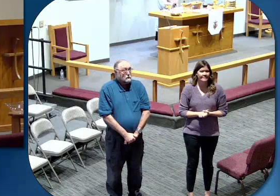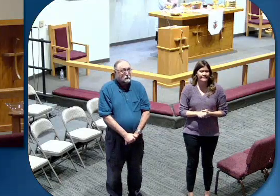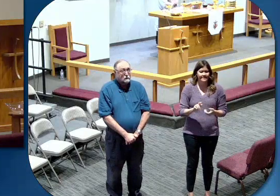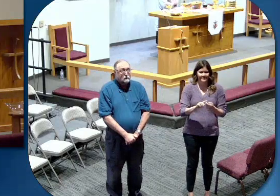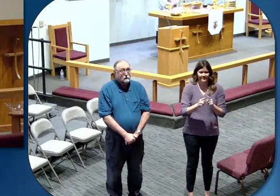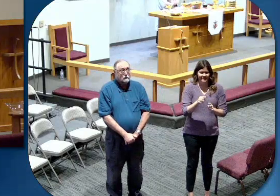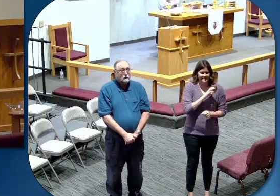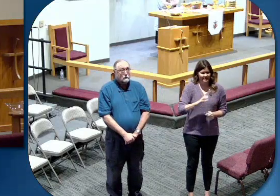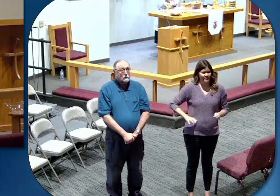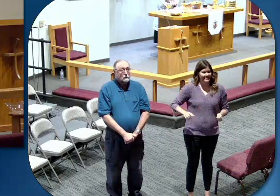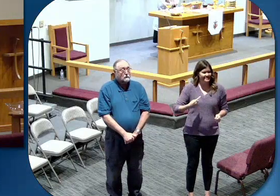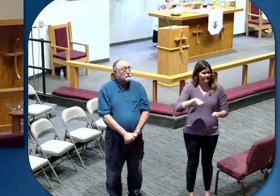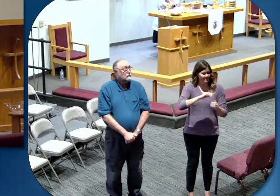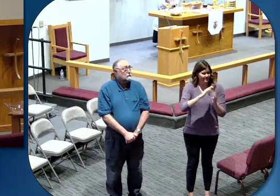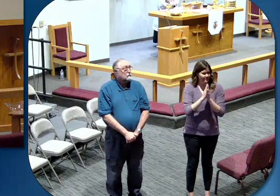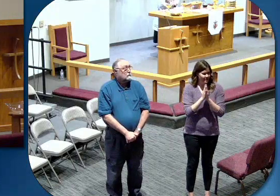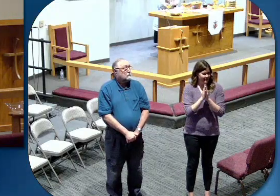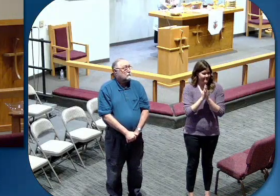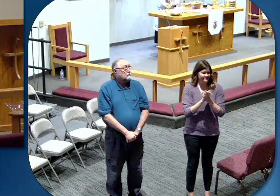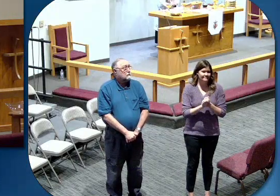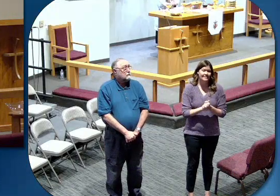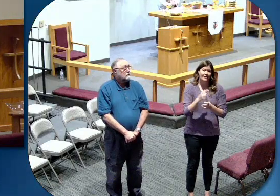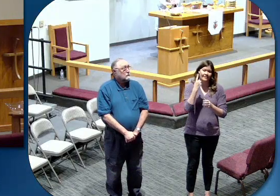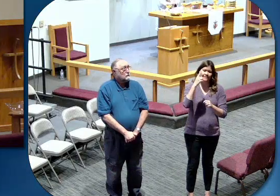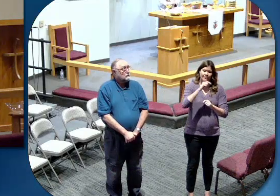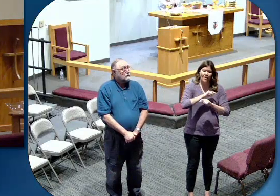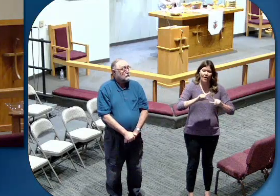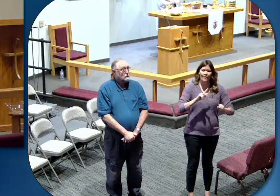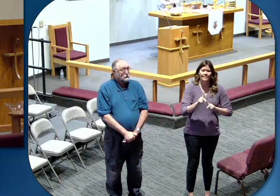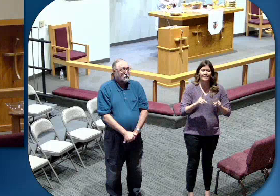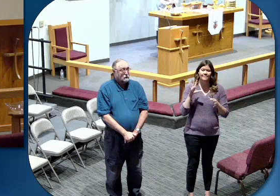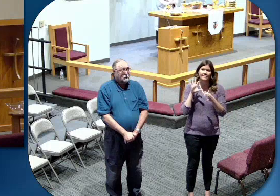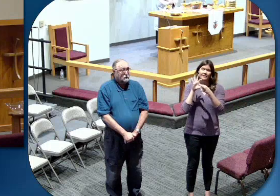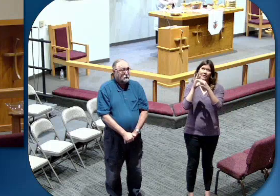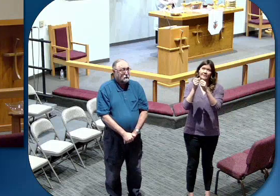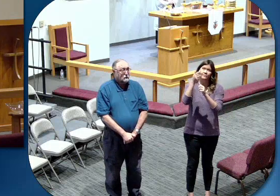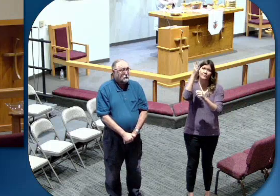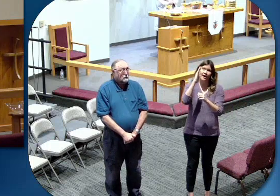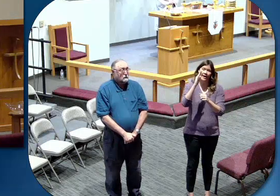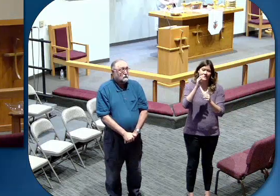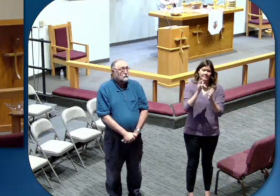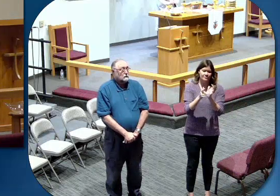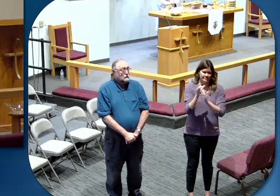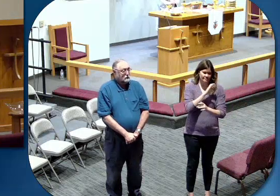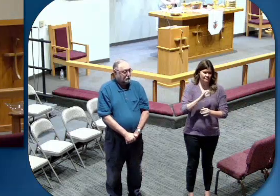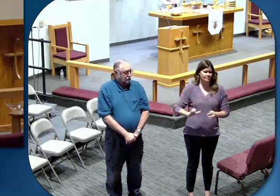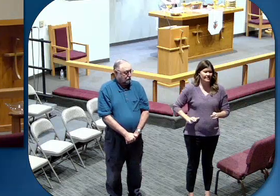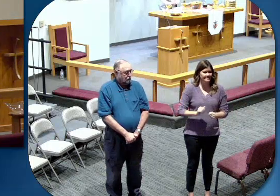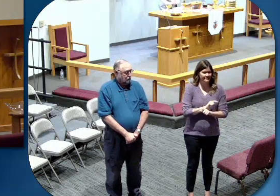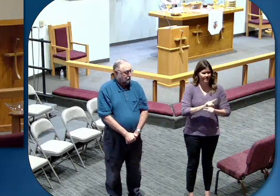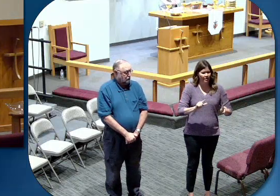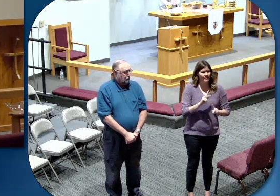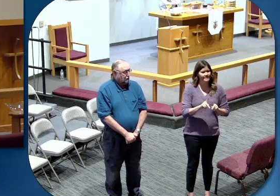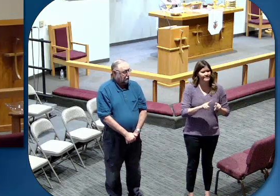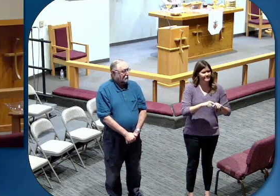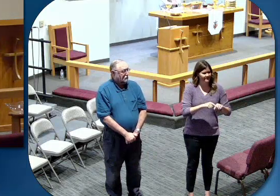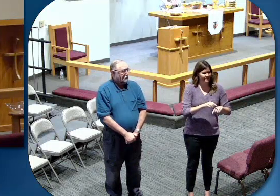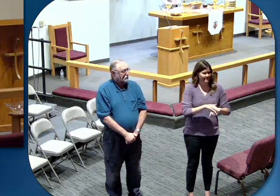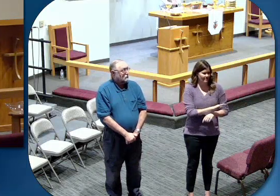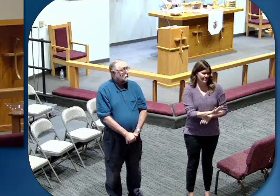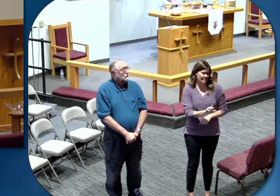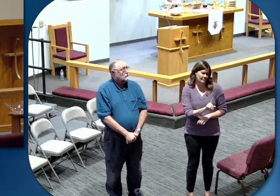Friends in Christ, let us pray for the whole people of God in Christ Jesus and for all people according to their needs.